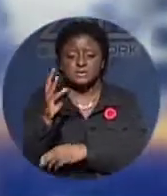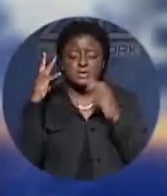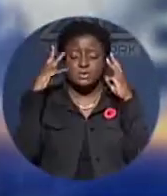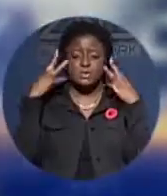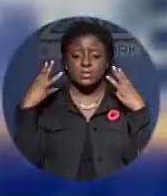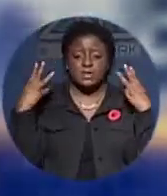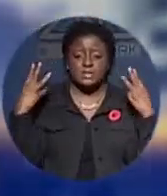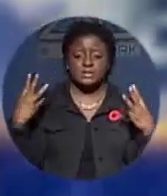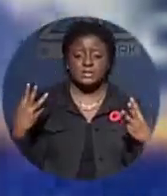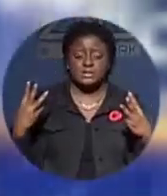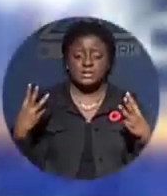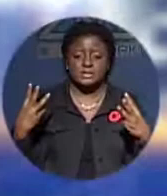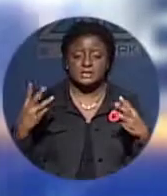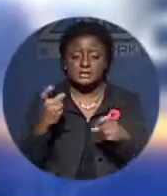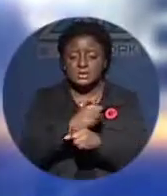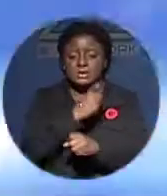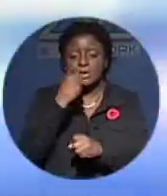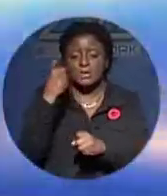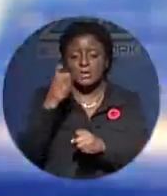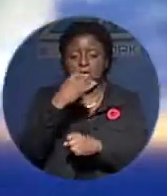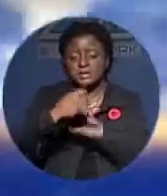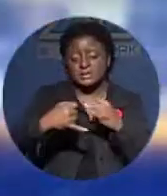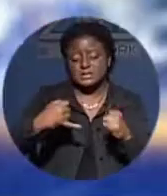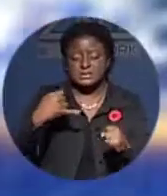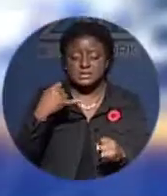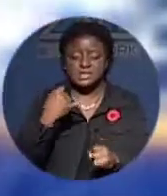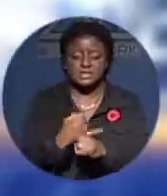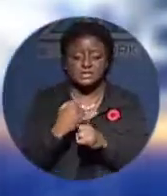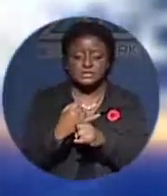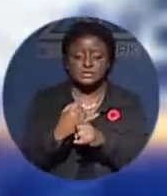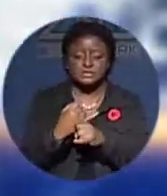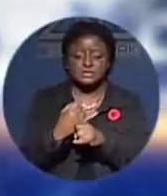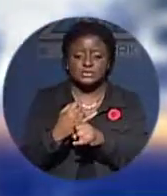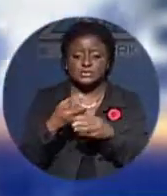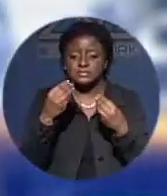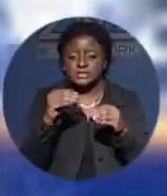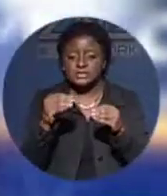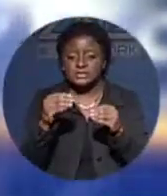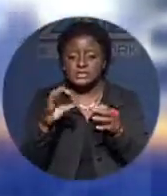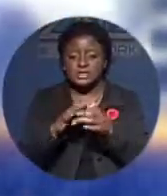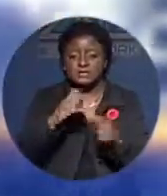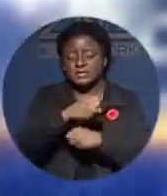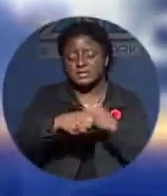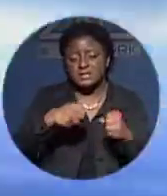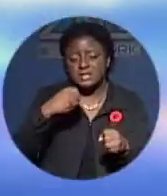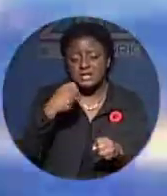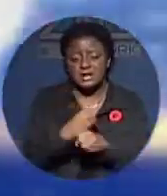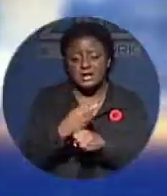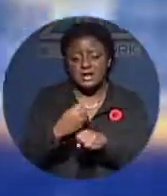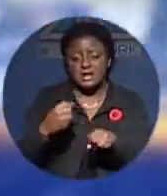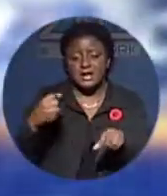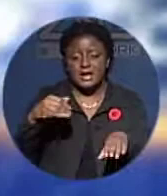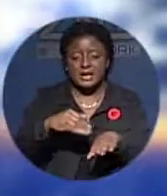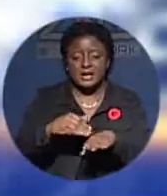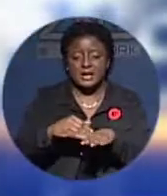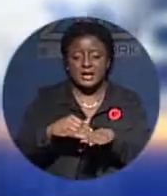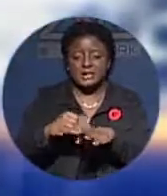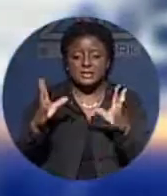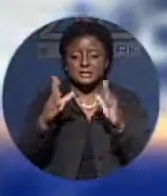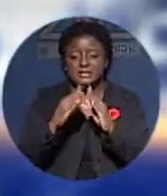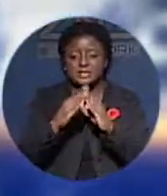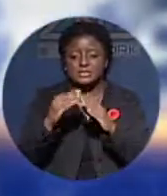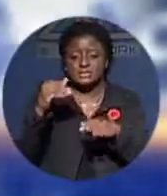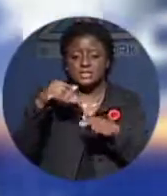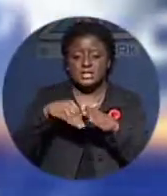here in the Bahamas has won the title International Franchisee of the Year by Wendy's International at its recent convention in Las Vegas, Nevada.